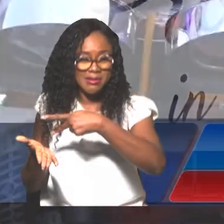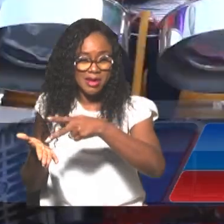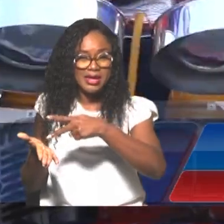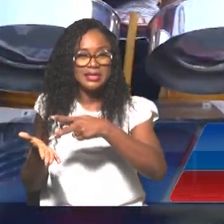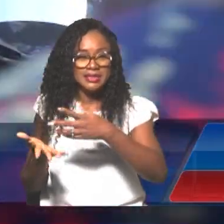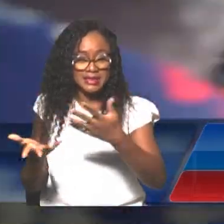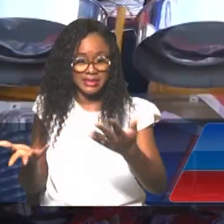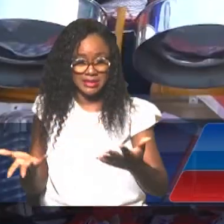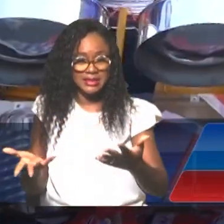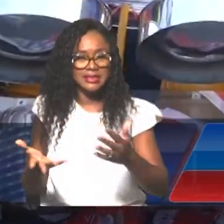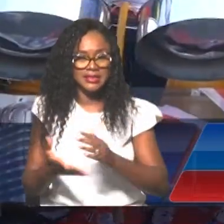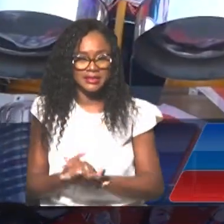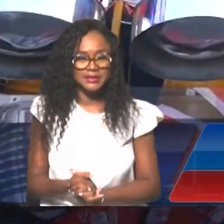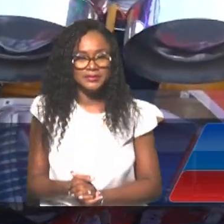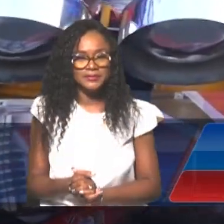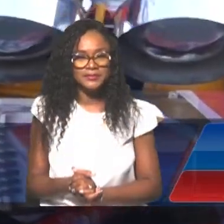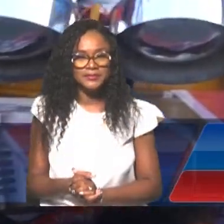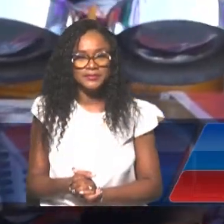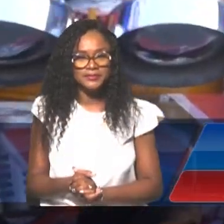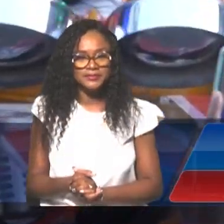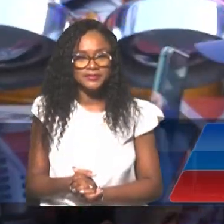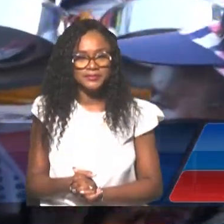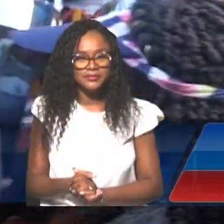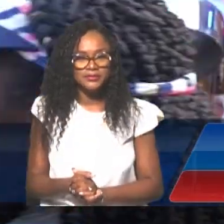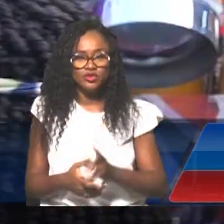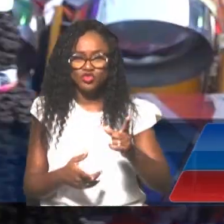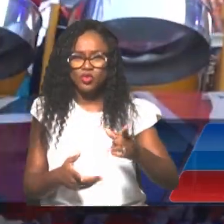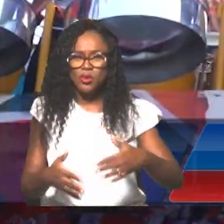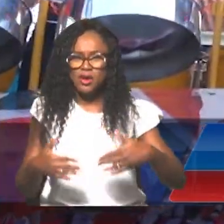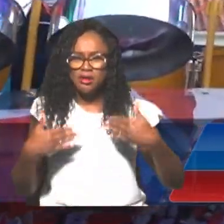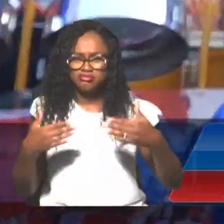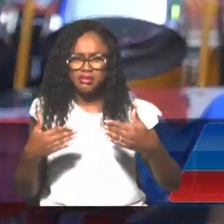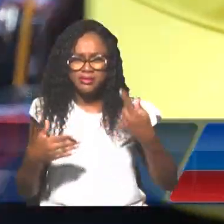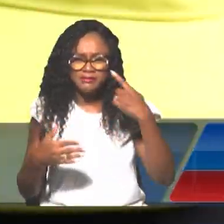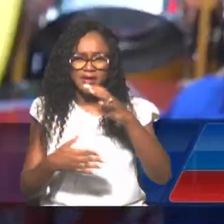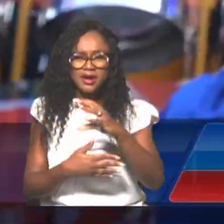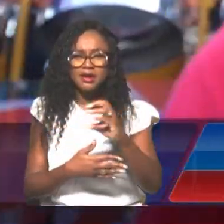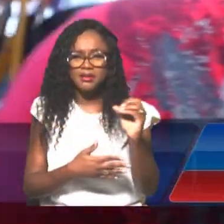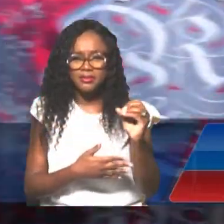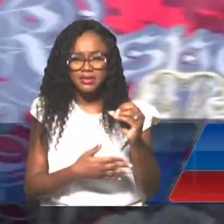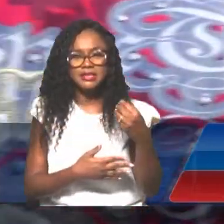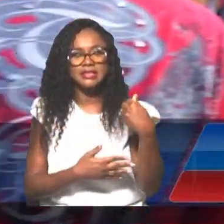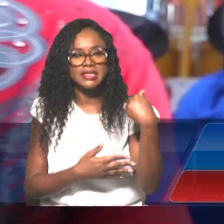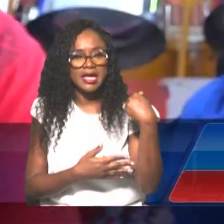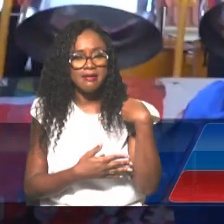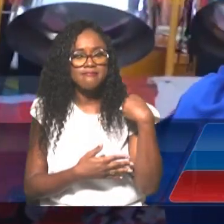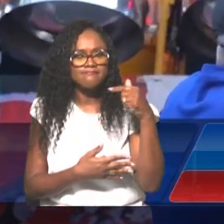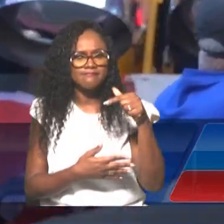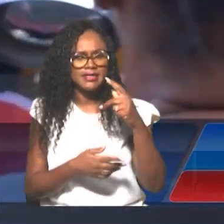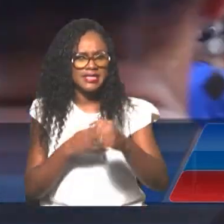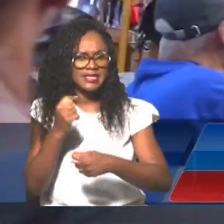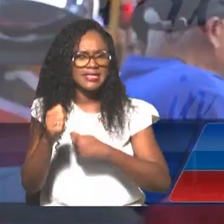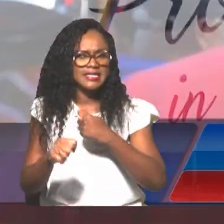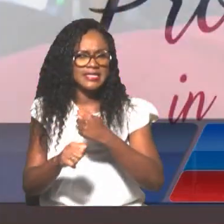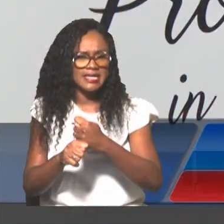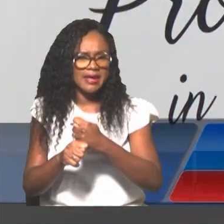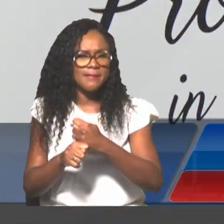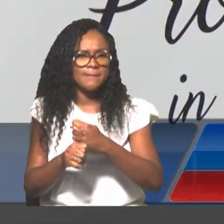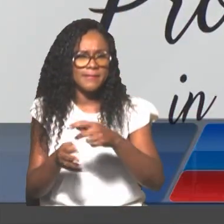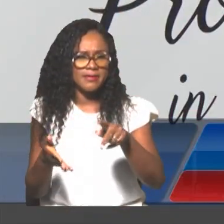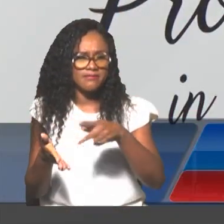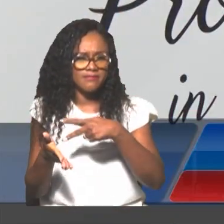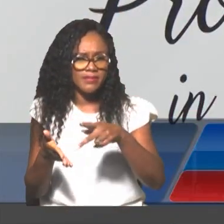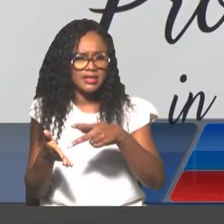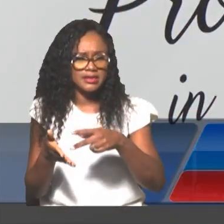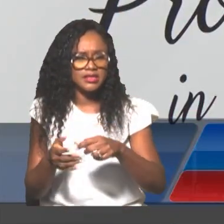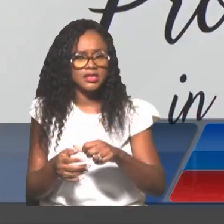a staple in yesteryear. And we are grateful for companies like that for showcasing the instrument